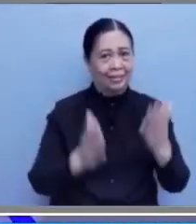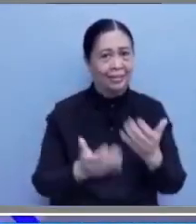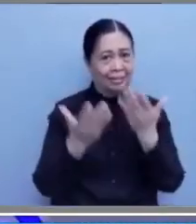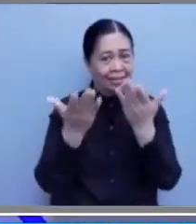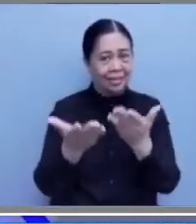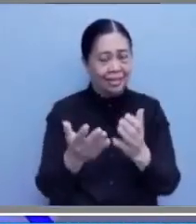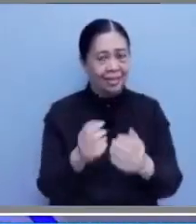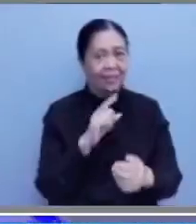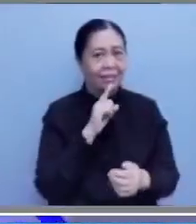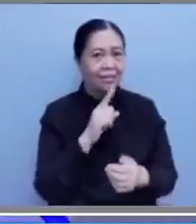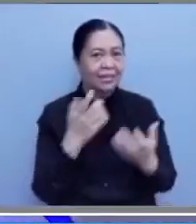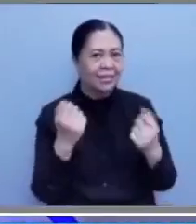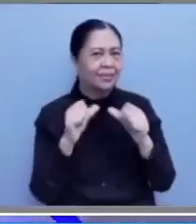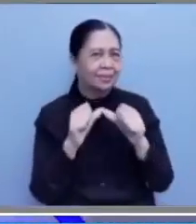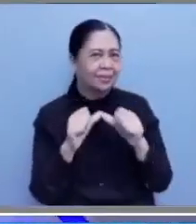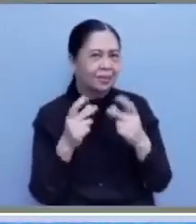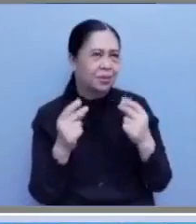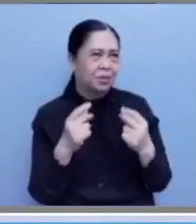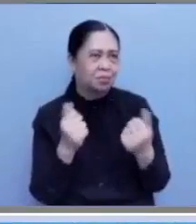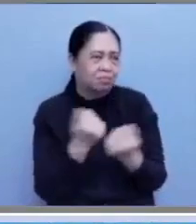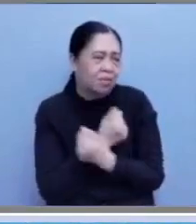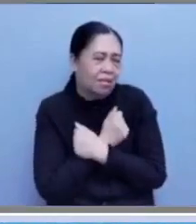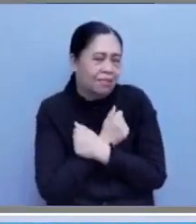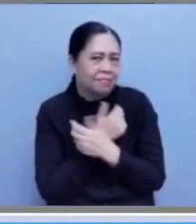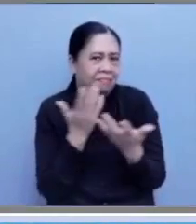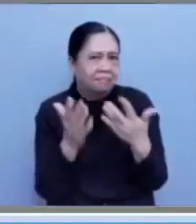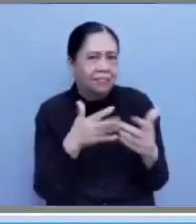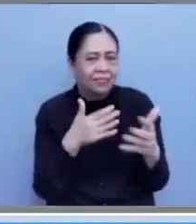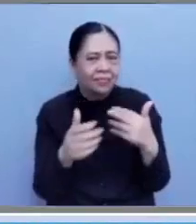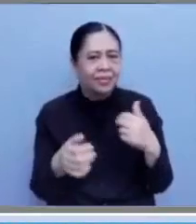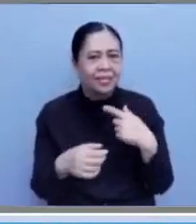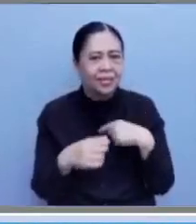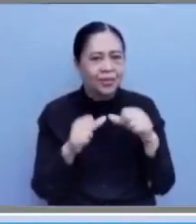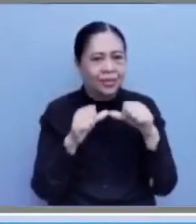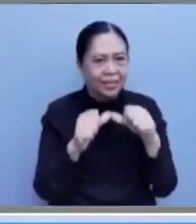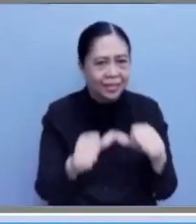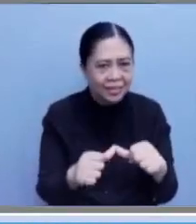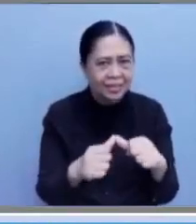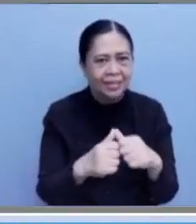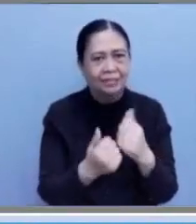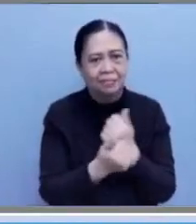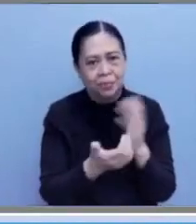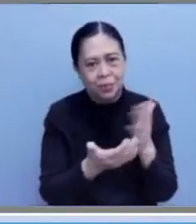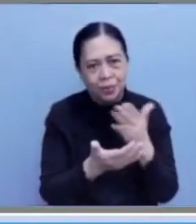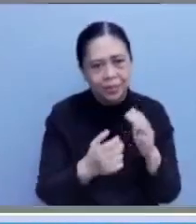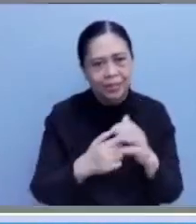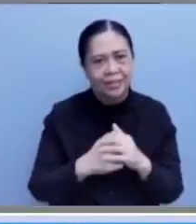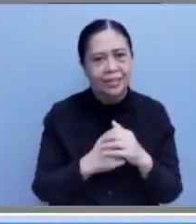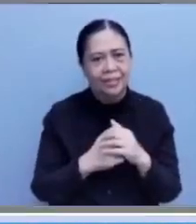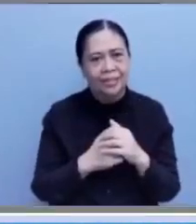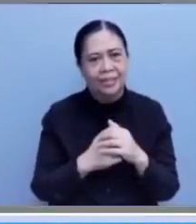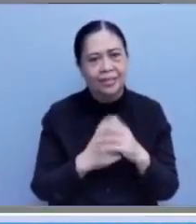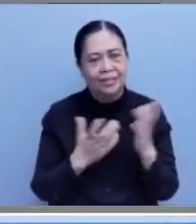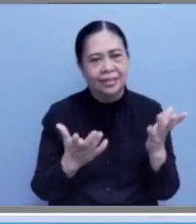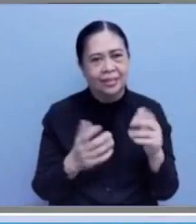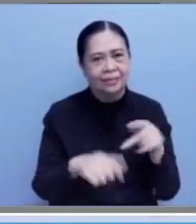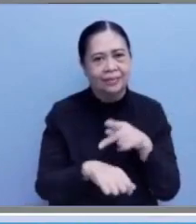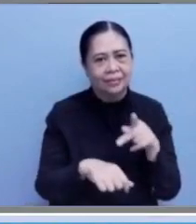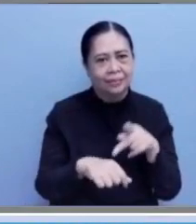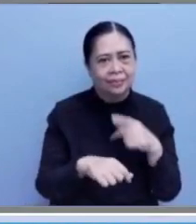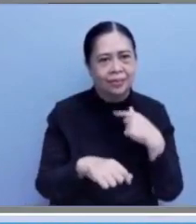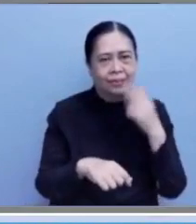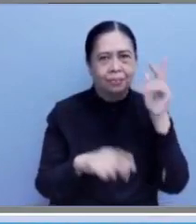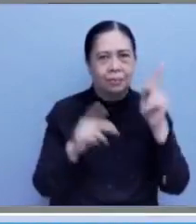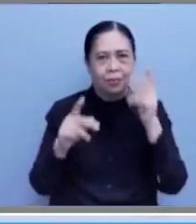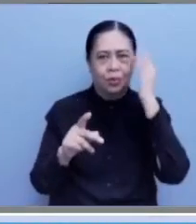actually, I will just keep doing what I love. So, the coffee and the music. Like, people here in the Philippines know me for that